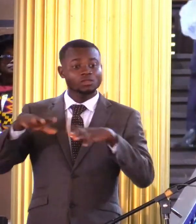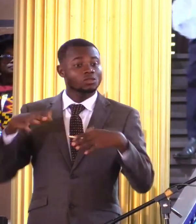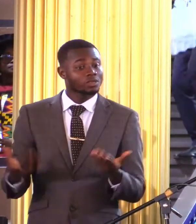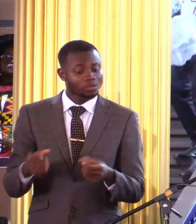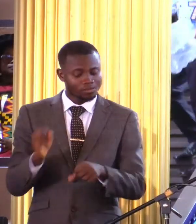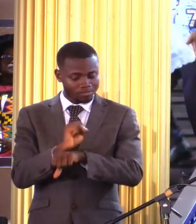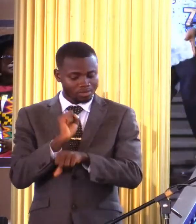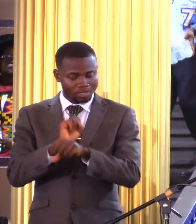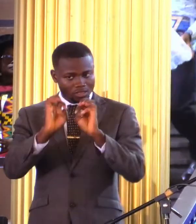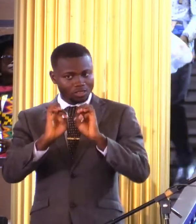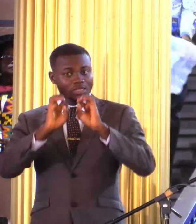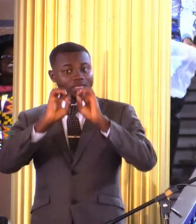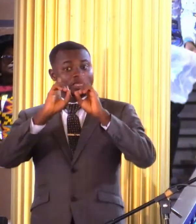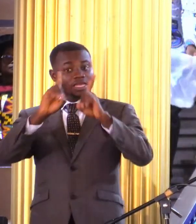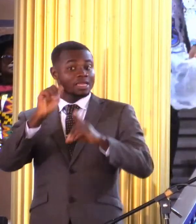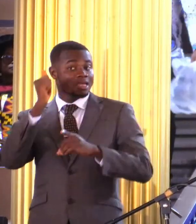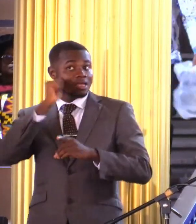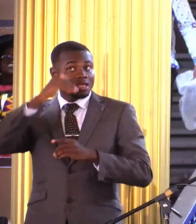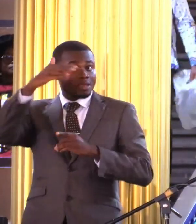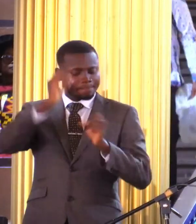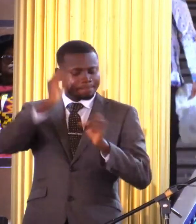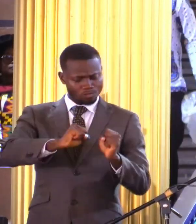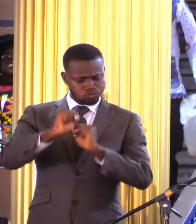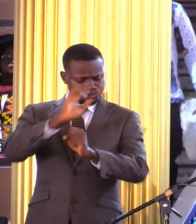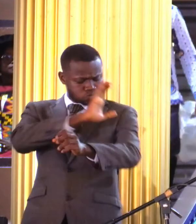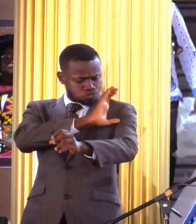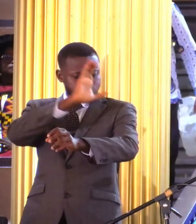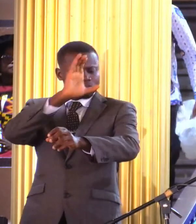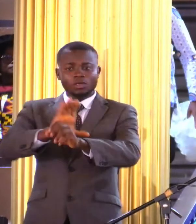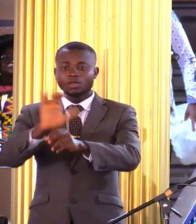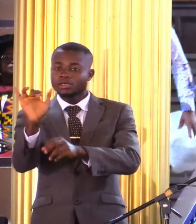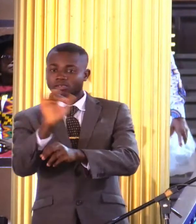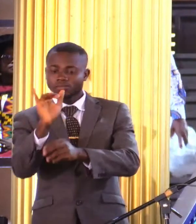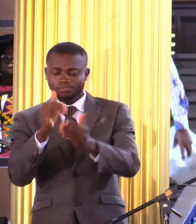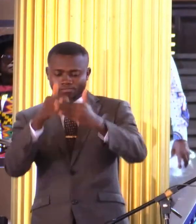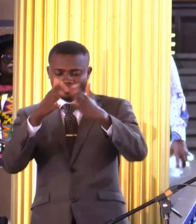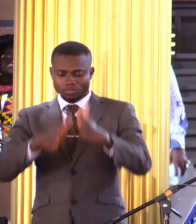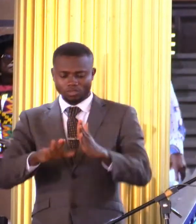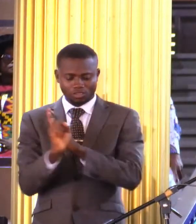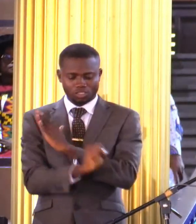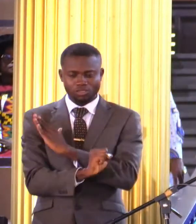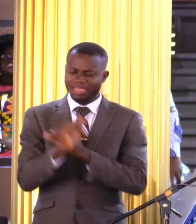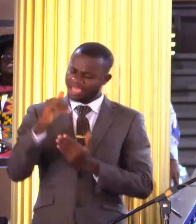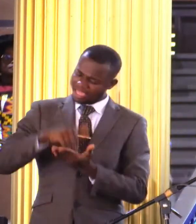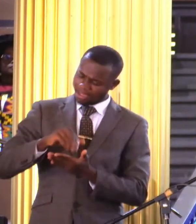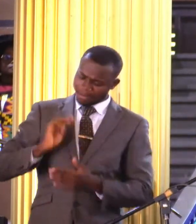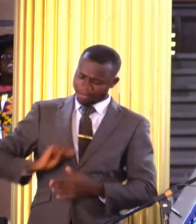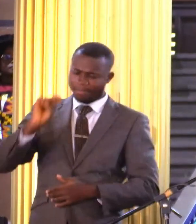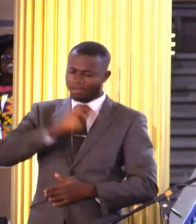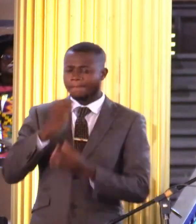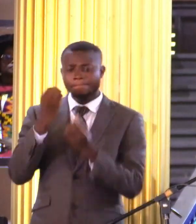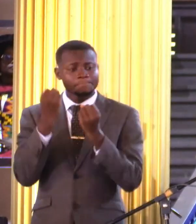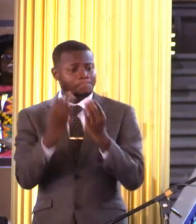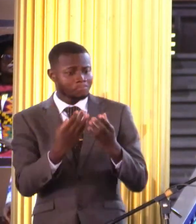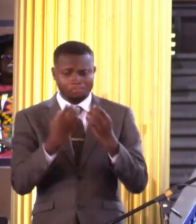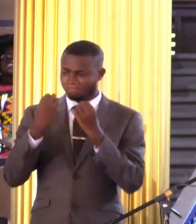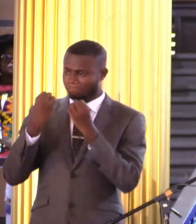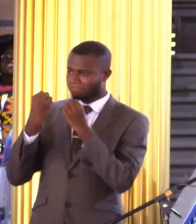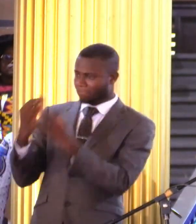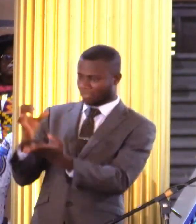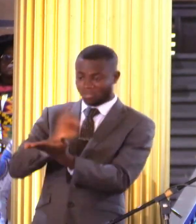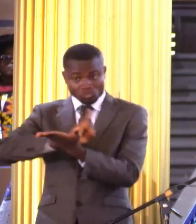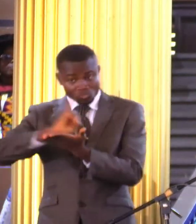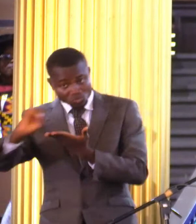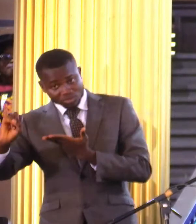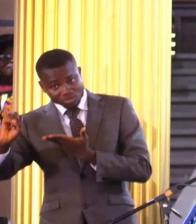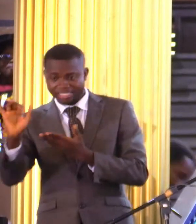education, female empowerment, and leadership. She's a member of many prestigious societies and